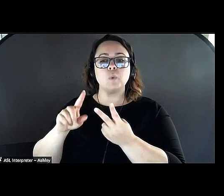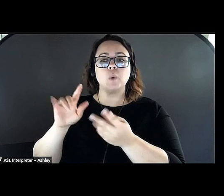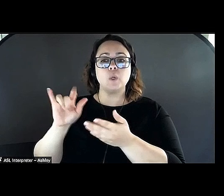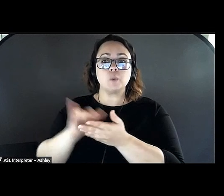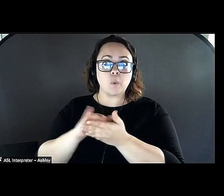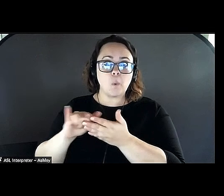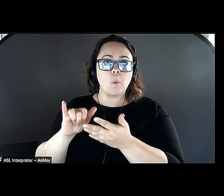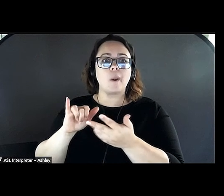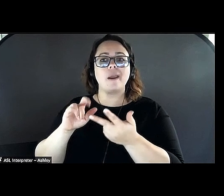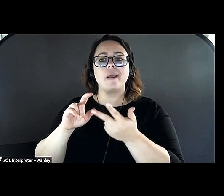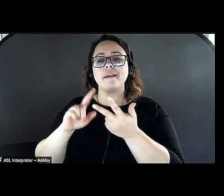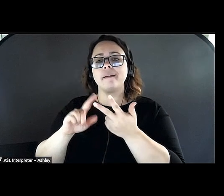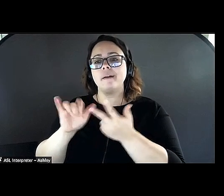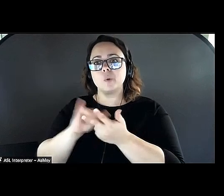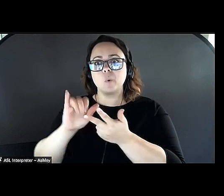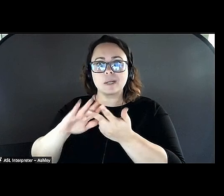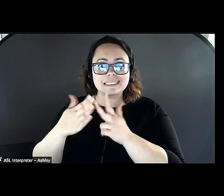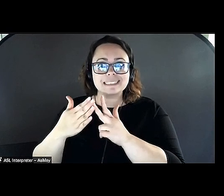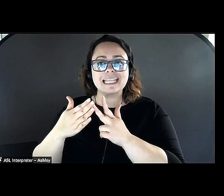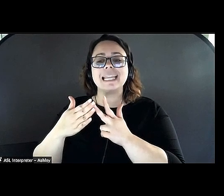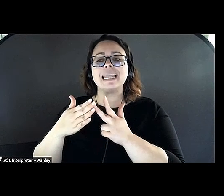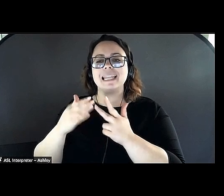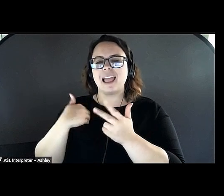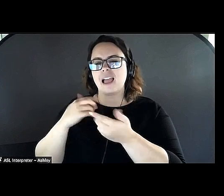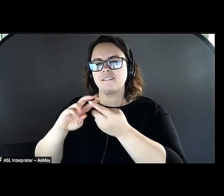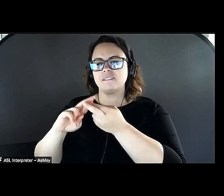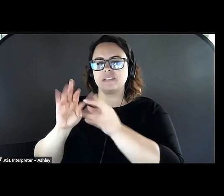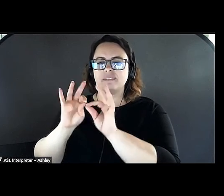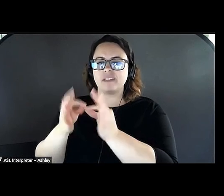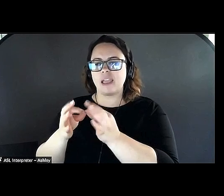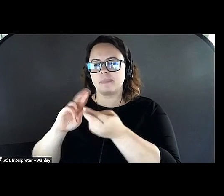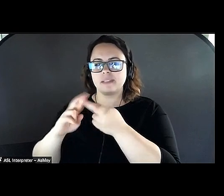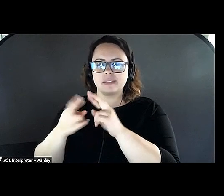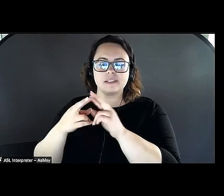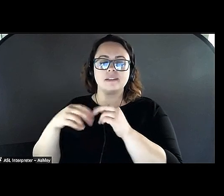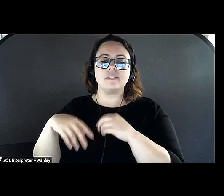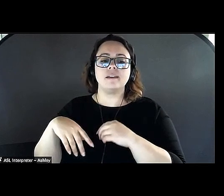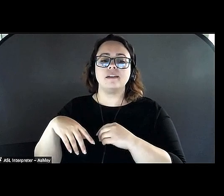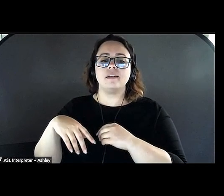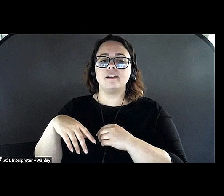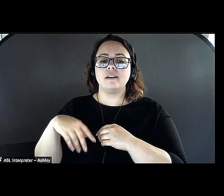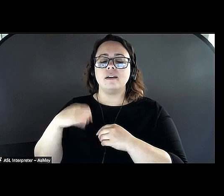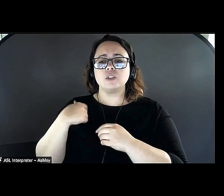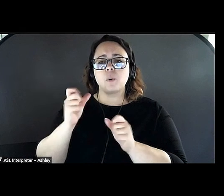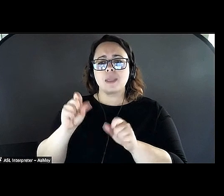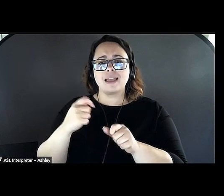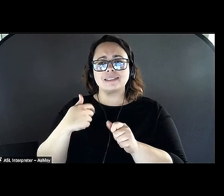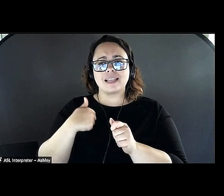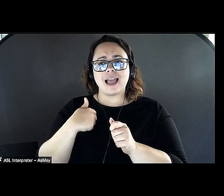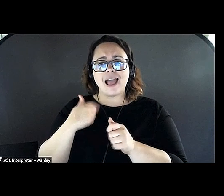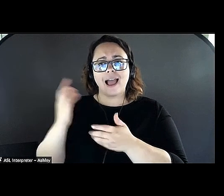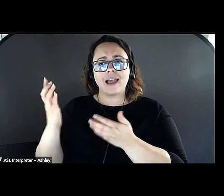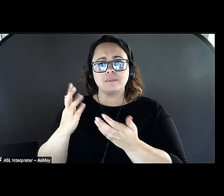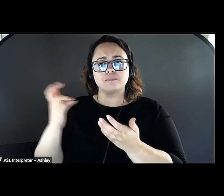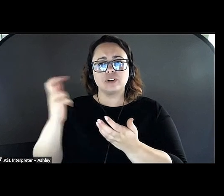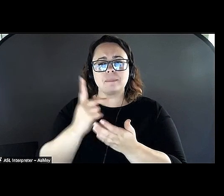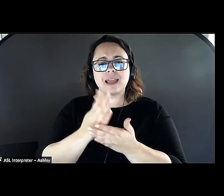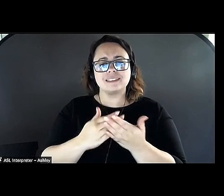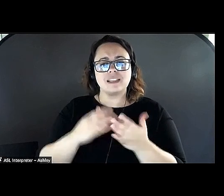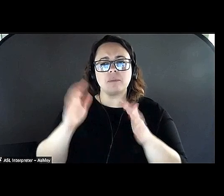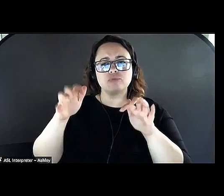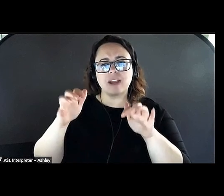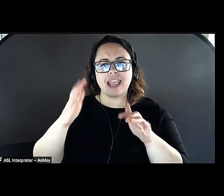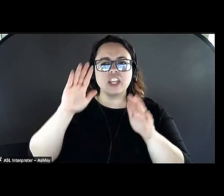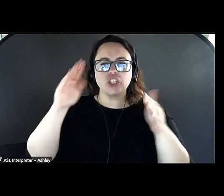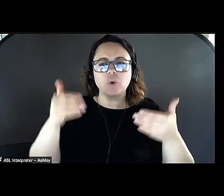where we have relatives, and mainly the Upper East Side of Manhattan. And so, yes, I do take credit for bringing back some rain for me from the East